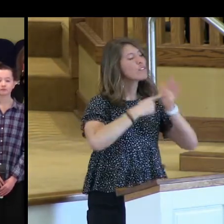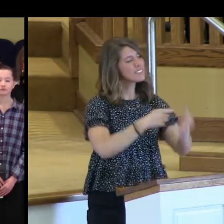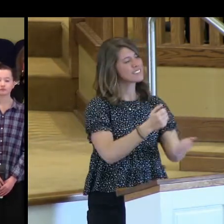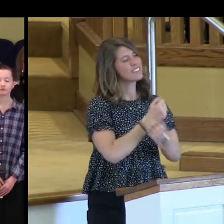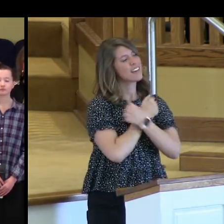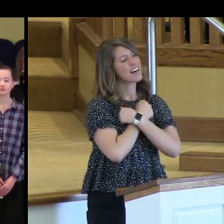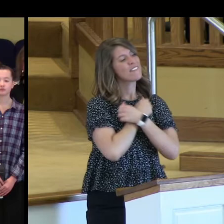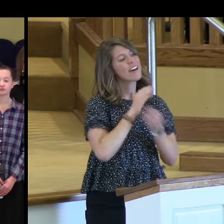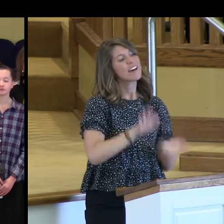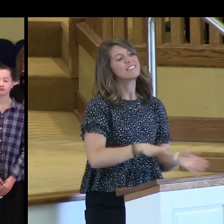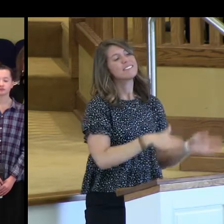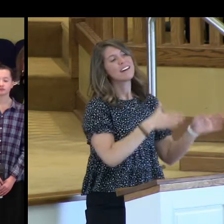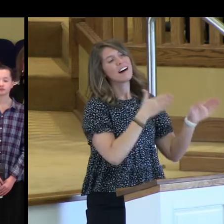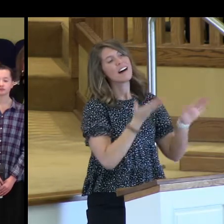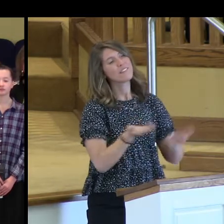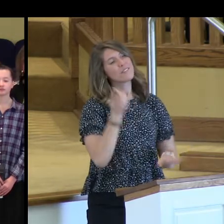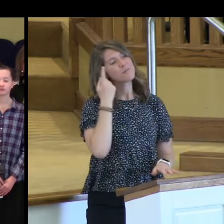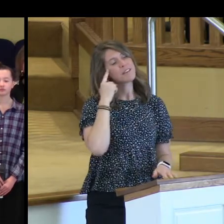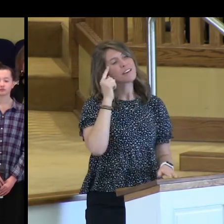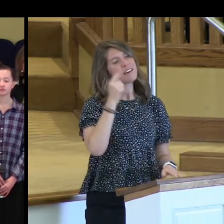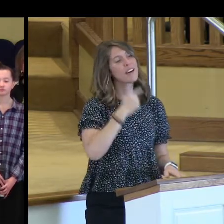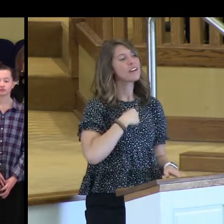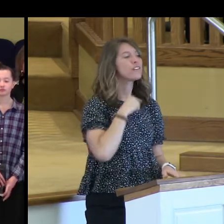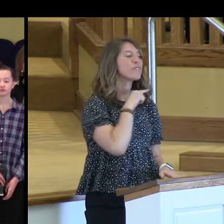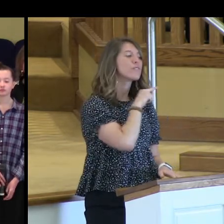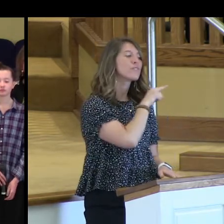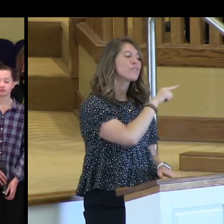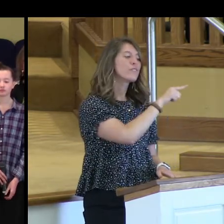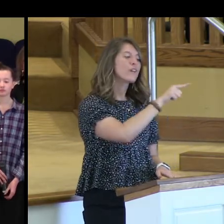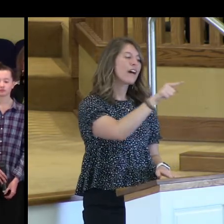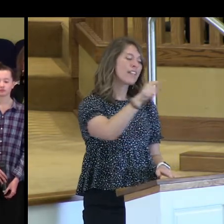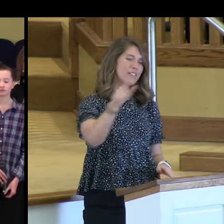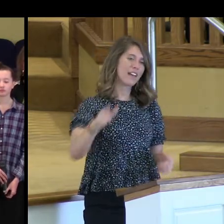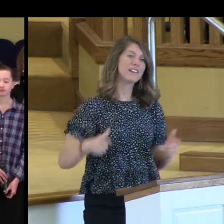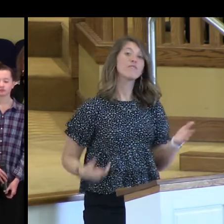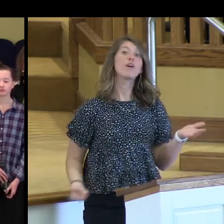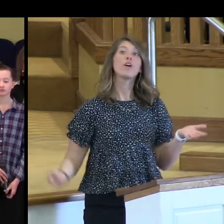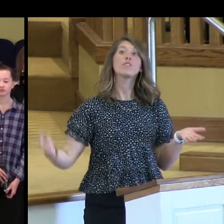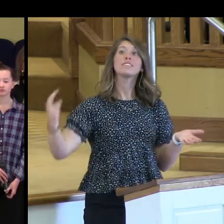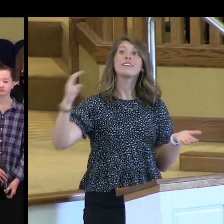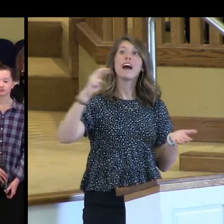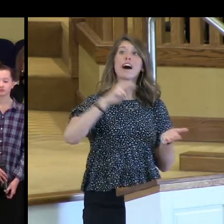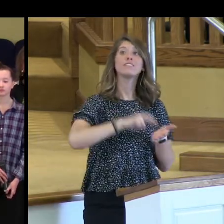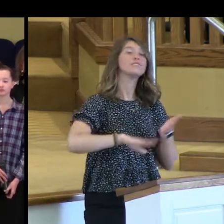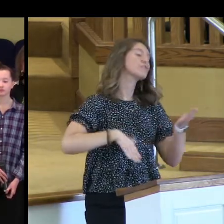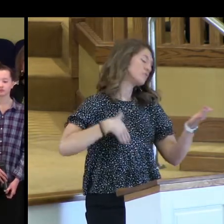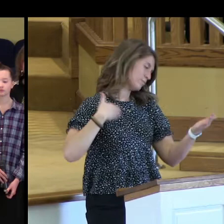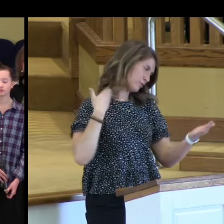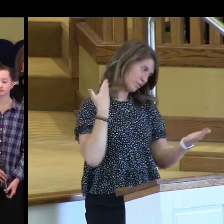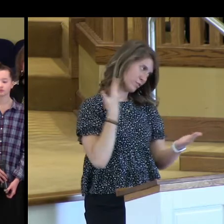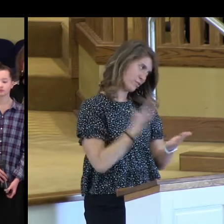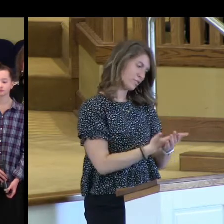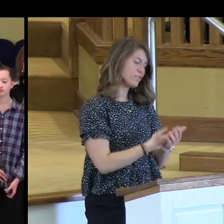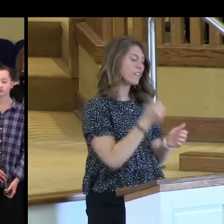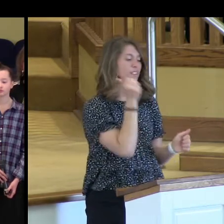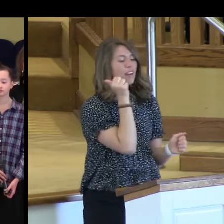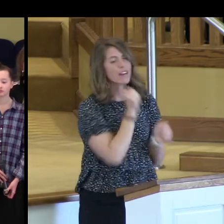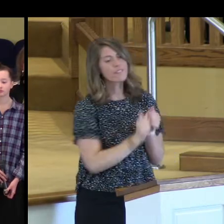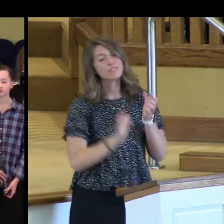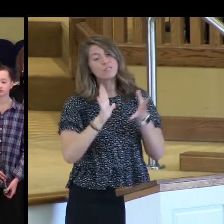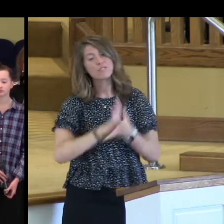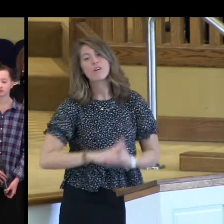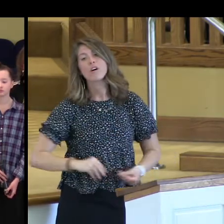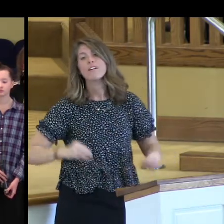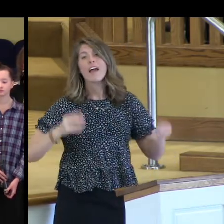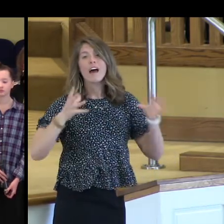show His love and died for me and you. And then He rose again to prove that